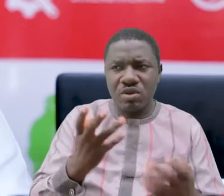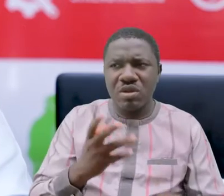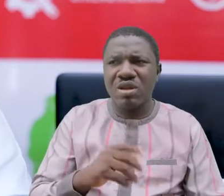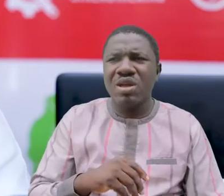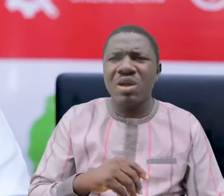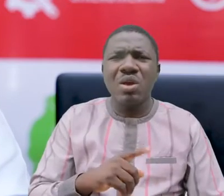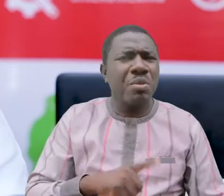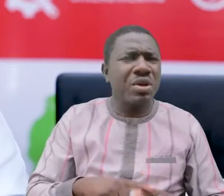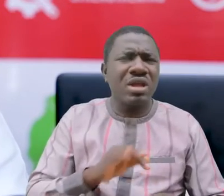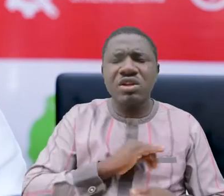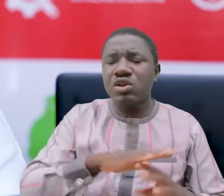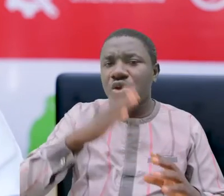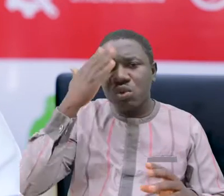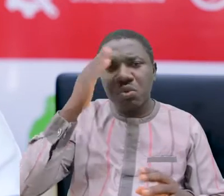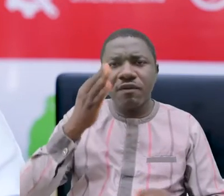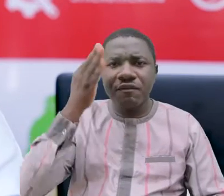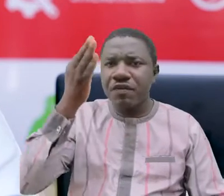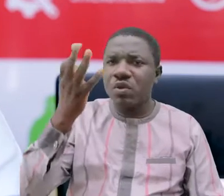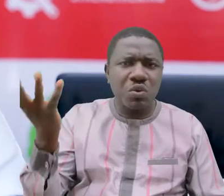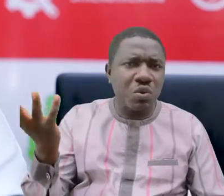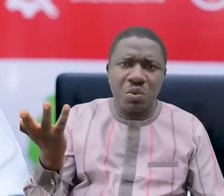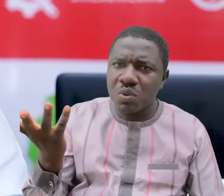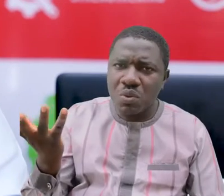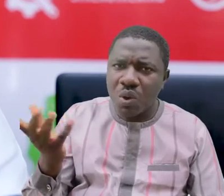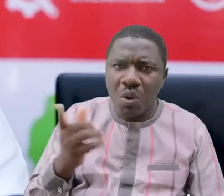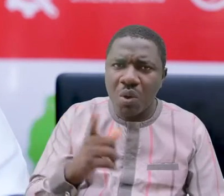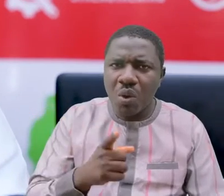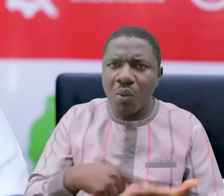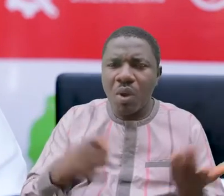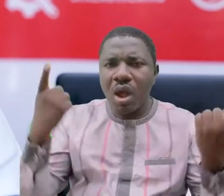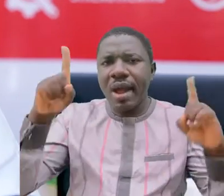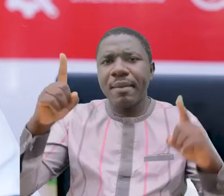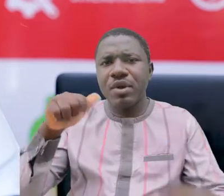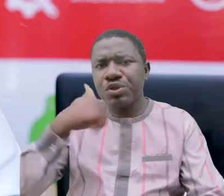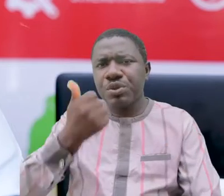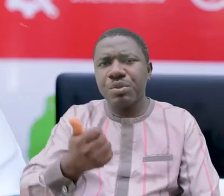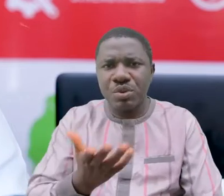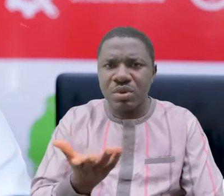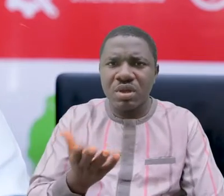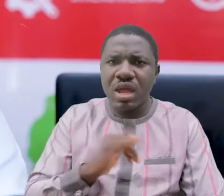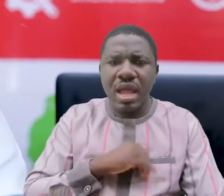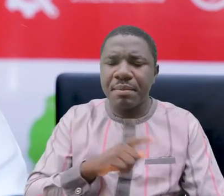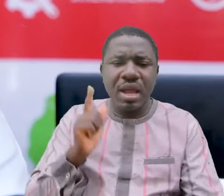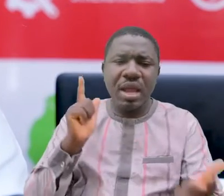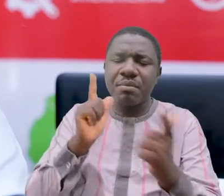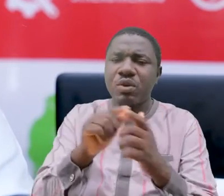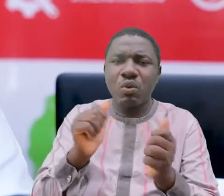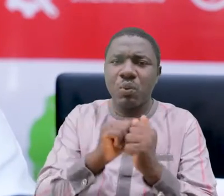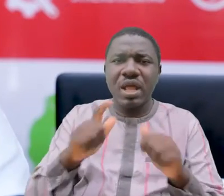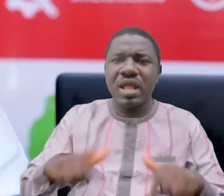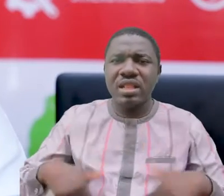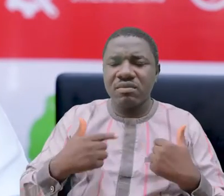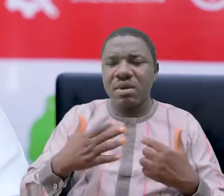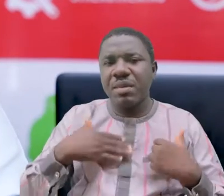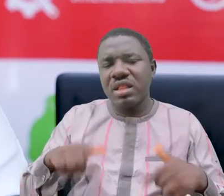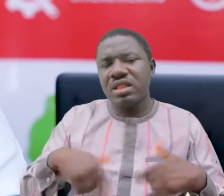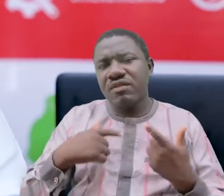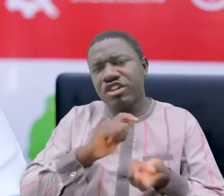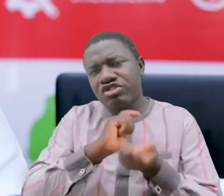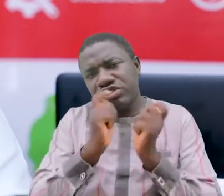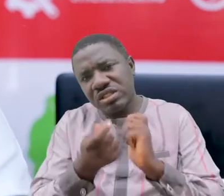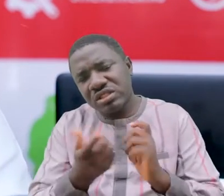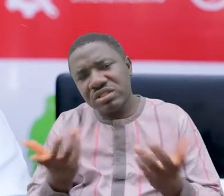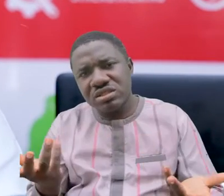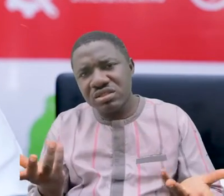education, and all that I want. But then I don't know what the future holds for me, and I might encounter the vicissitude of